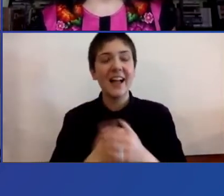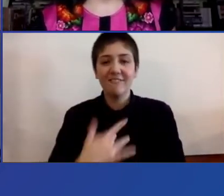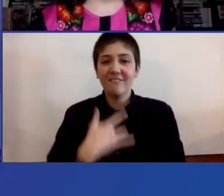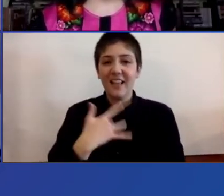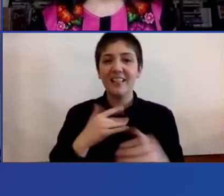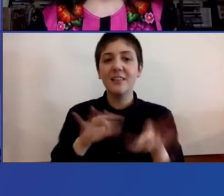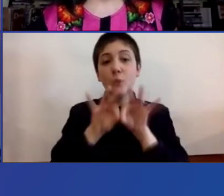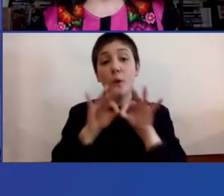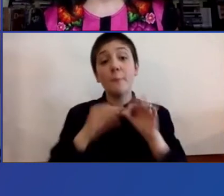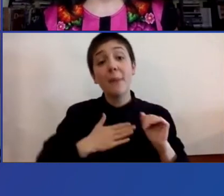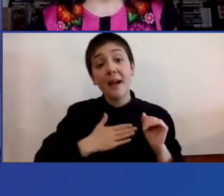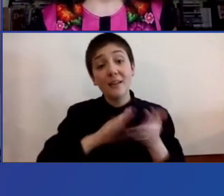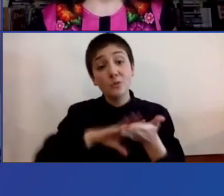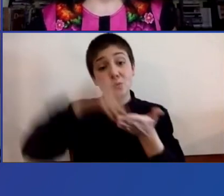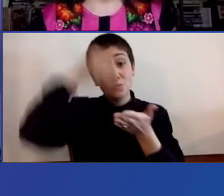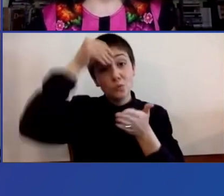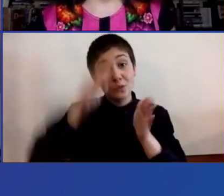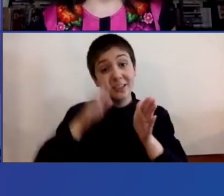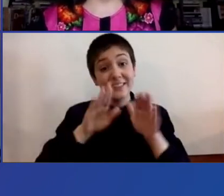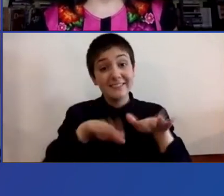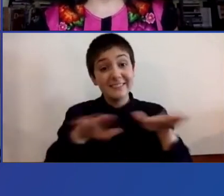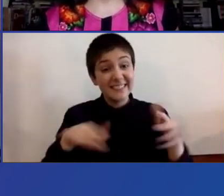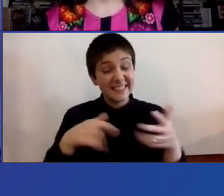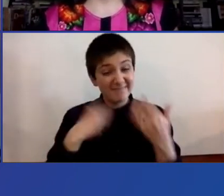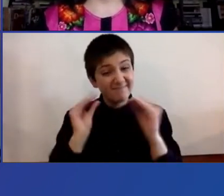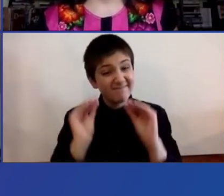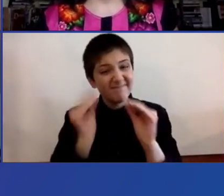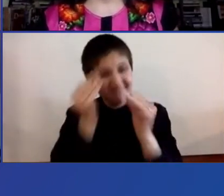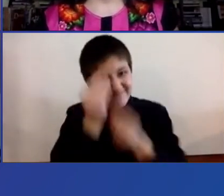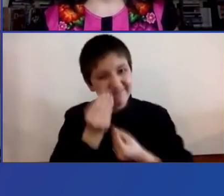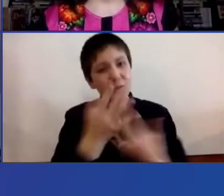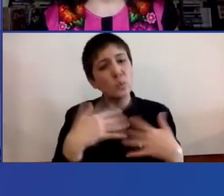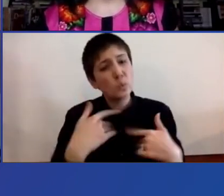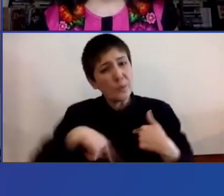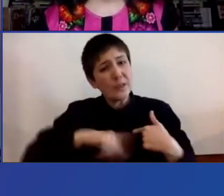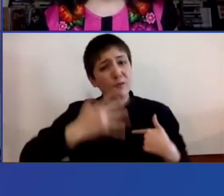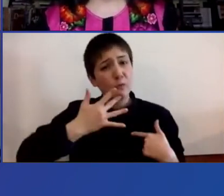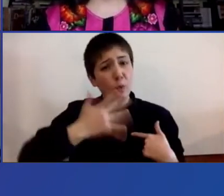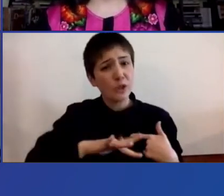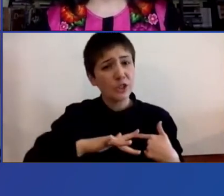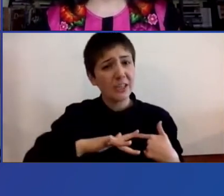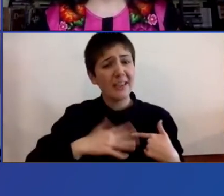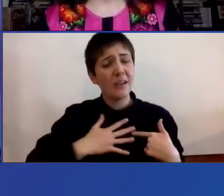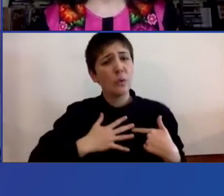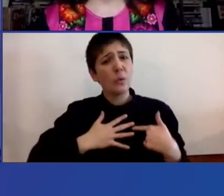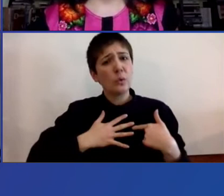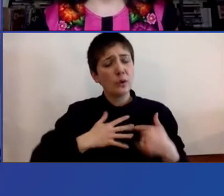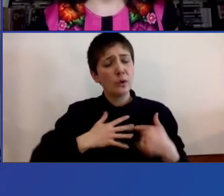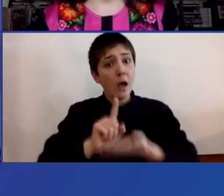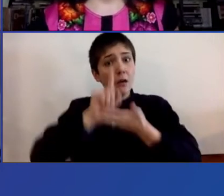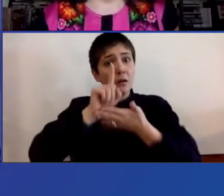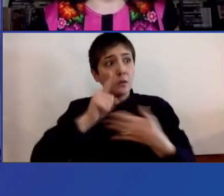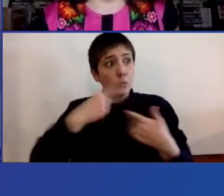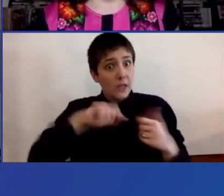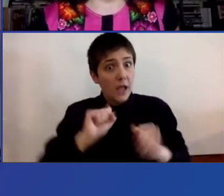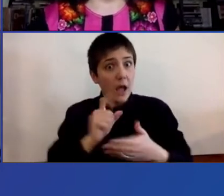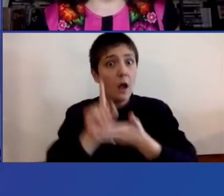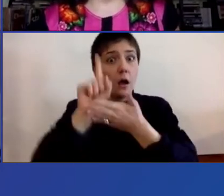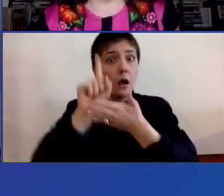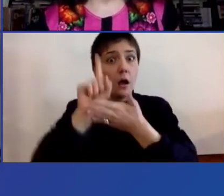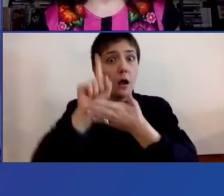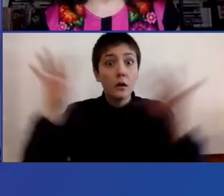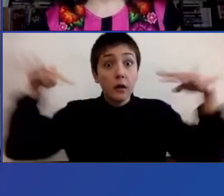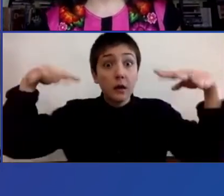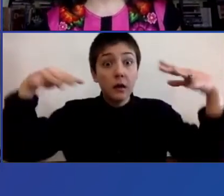students, it's so fortunate we can perform this. We can share the beautiful Japanese dance with the audience and